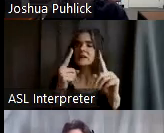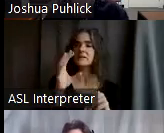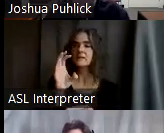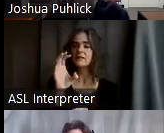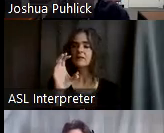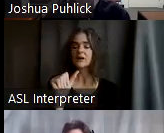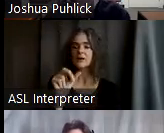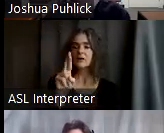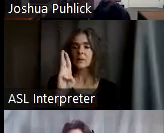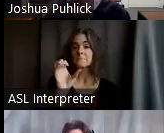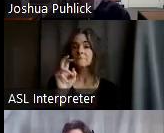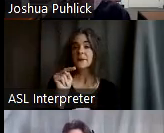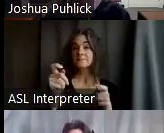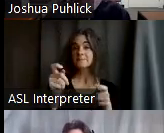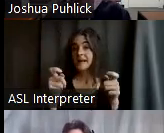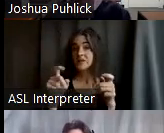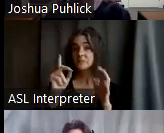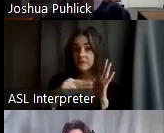management.